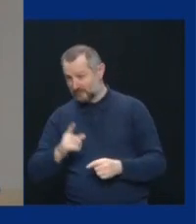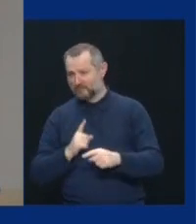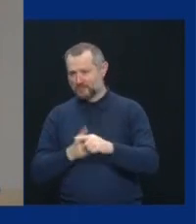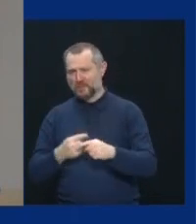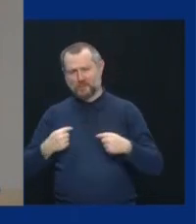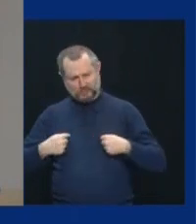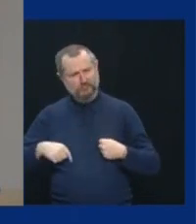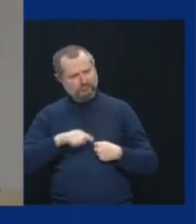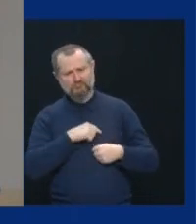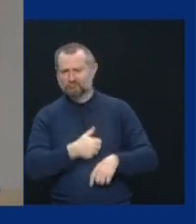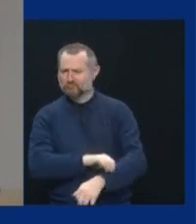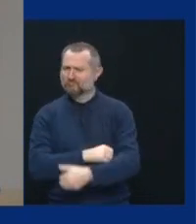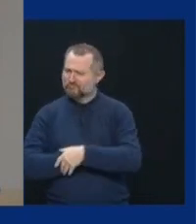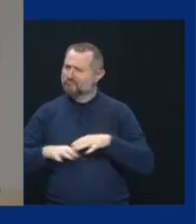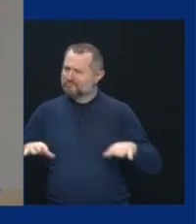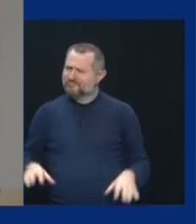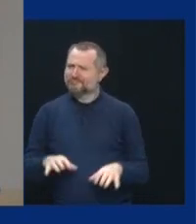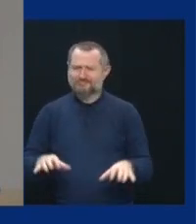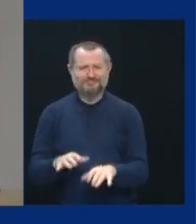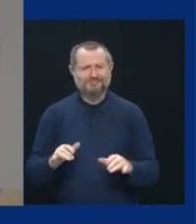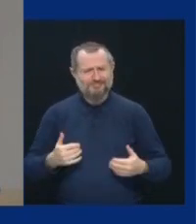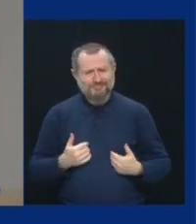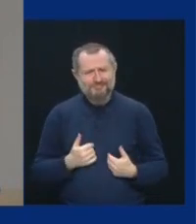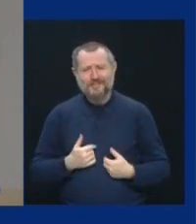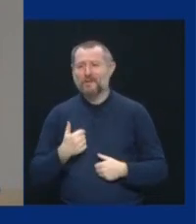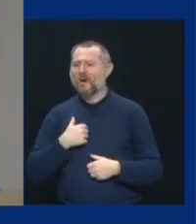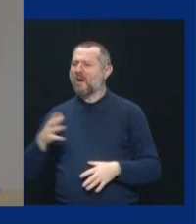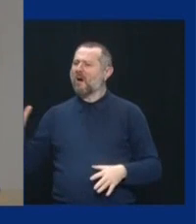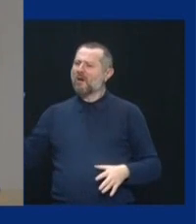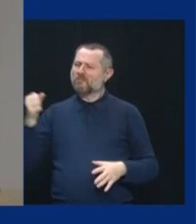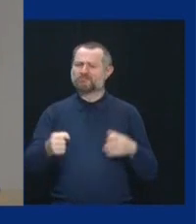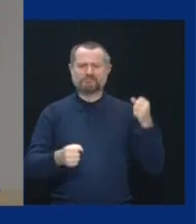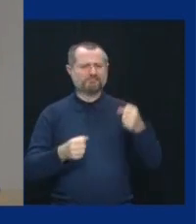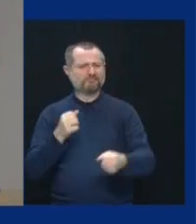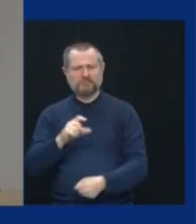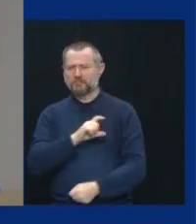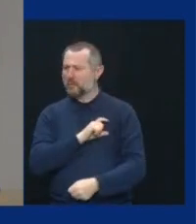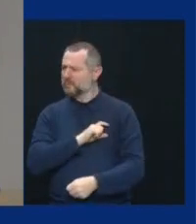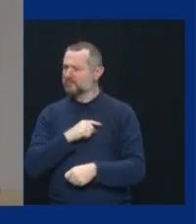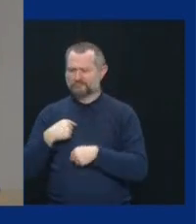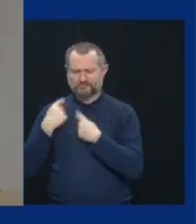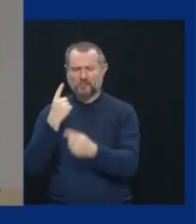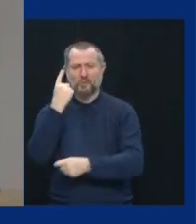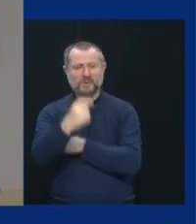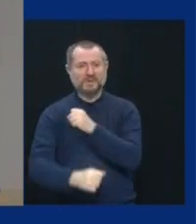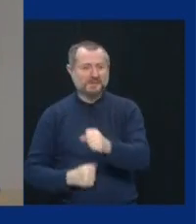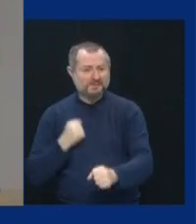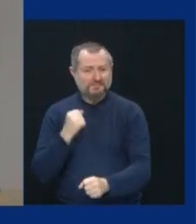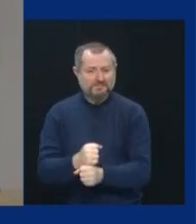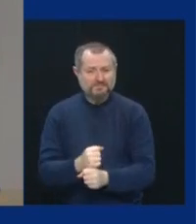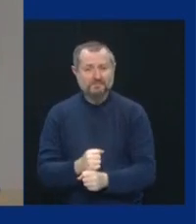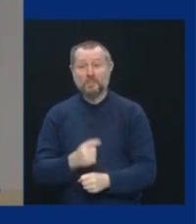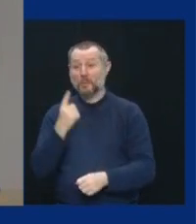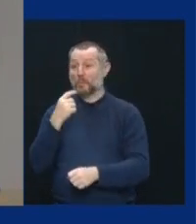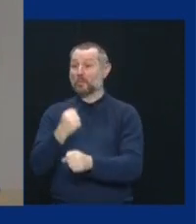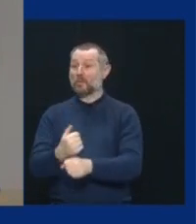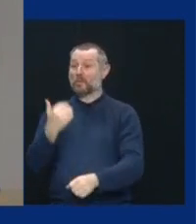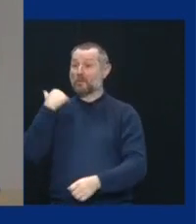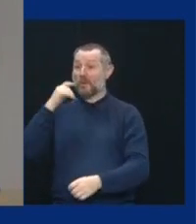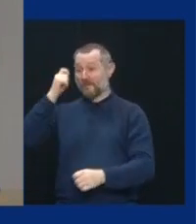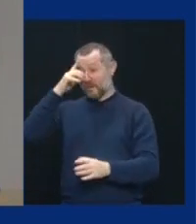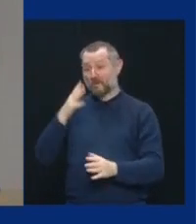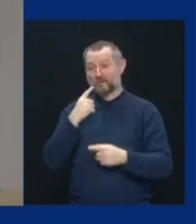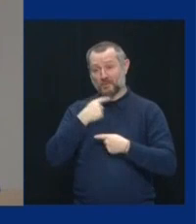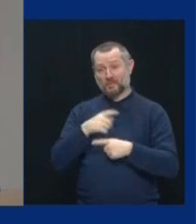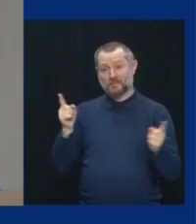We surged MTA police officers into the subway system for the last year. A year ago, the governor called for and the MTA